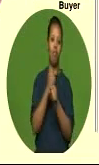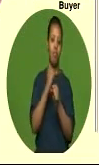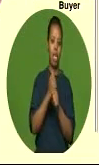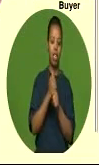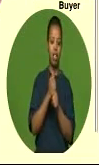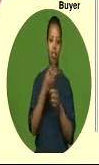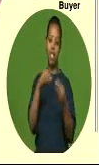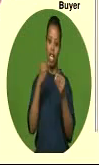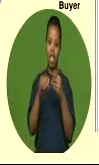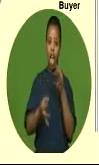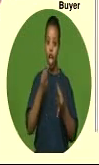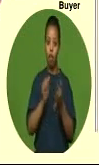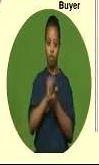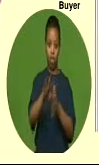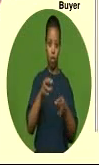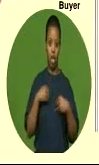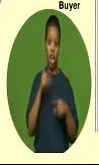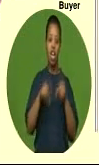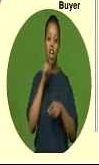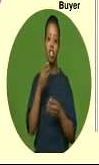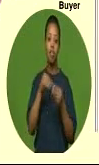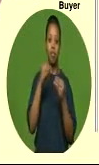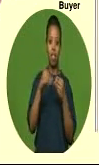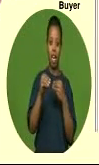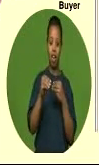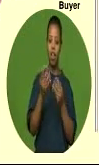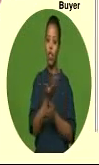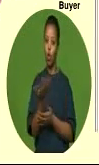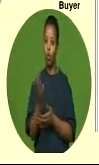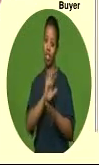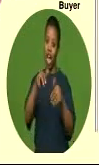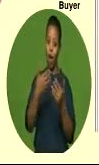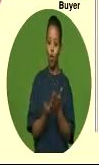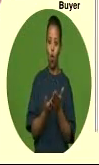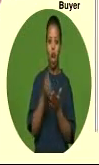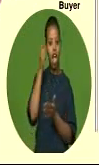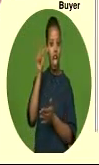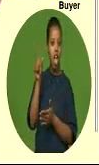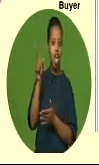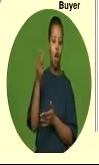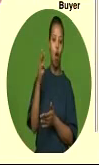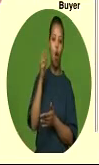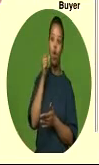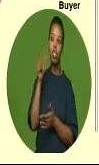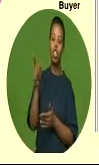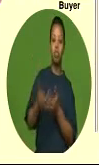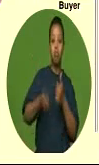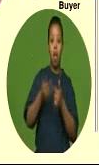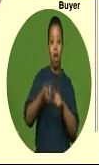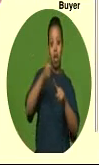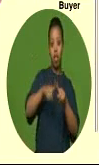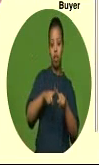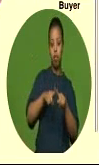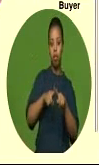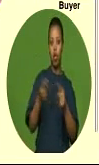If the consignee does not sell the goods after all, he or she may return them to